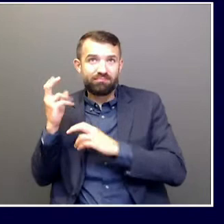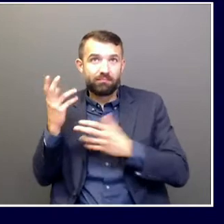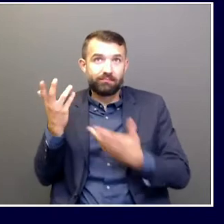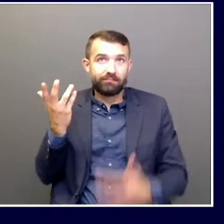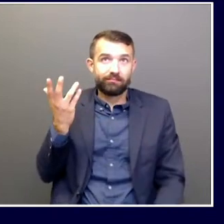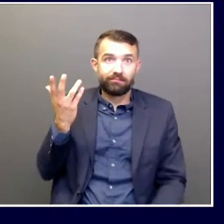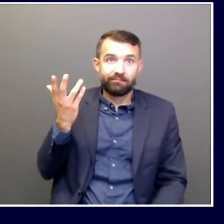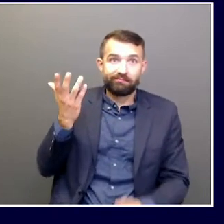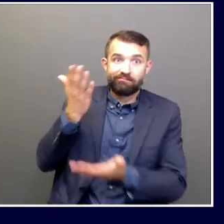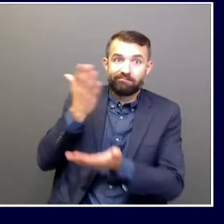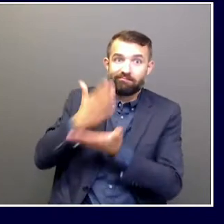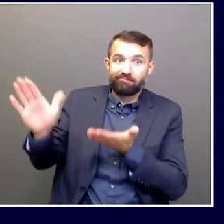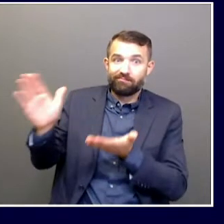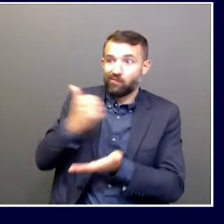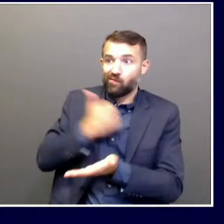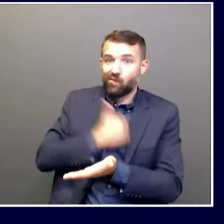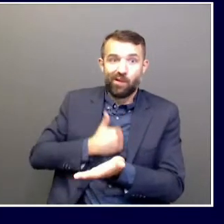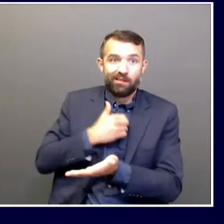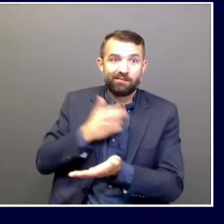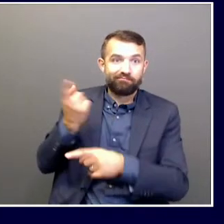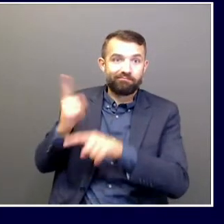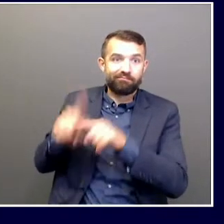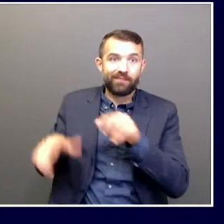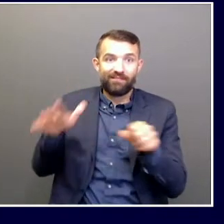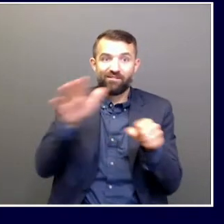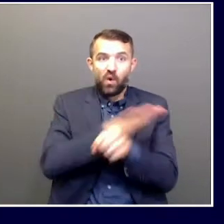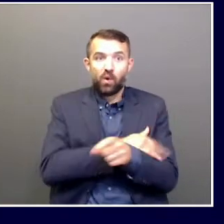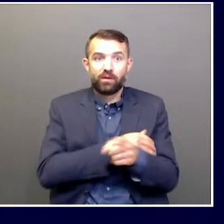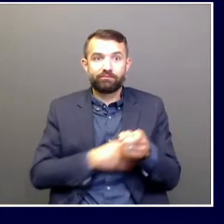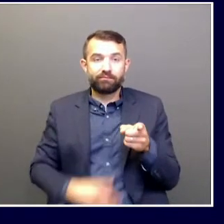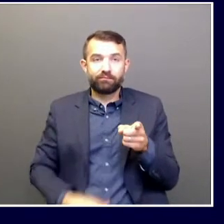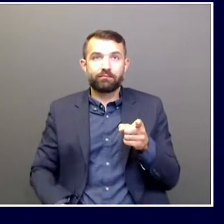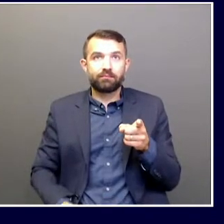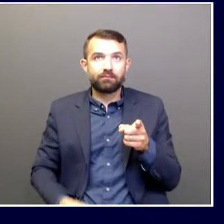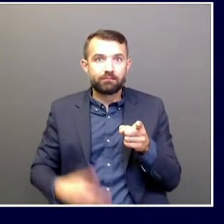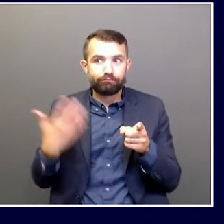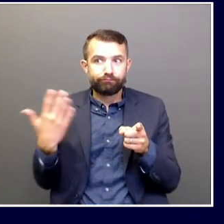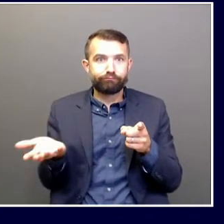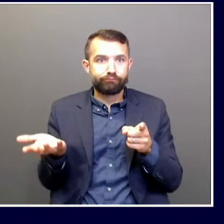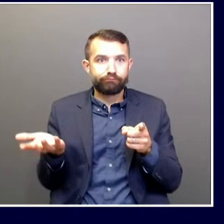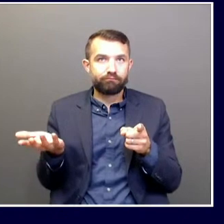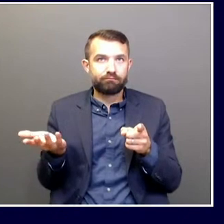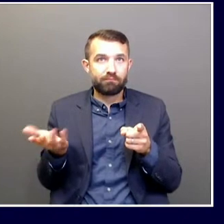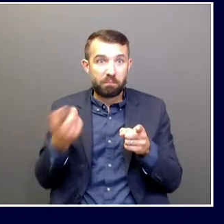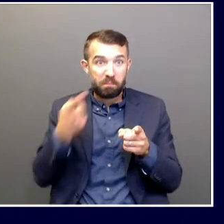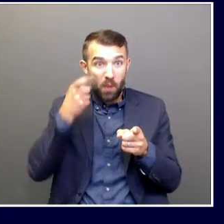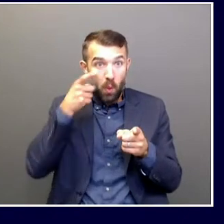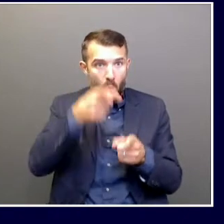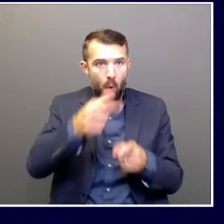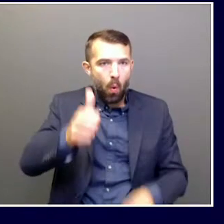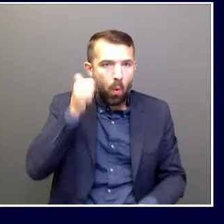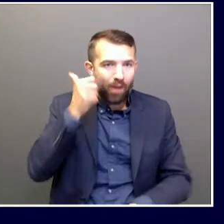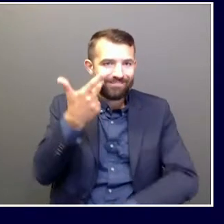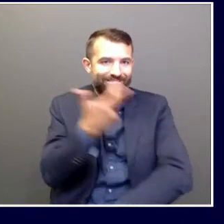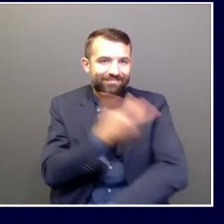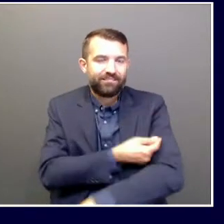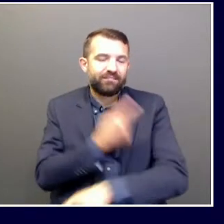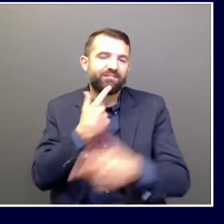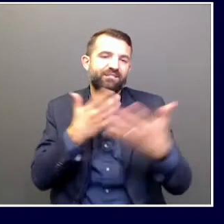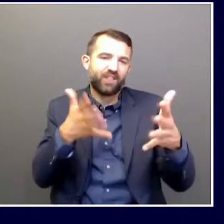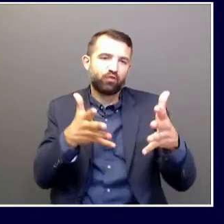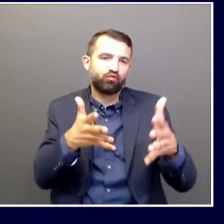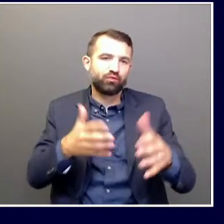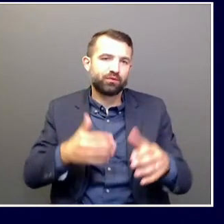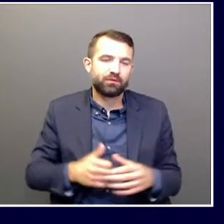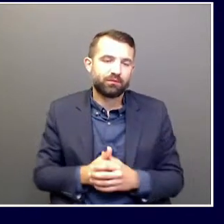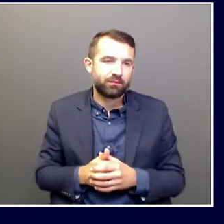may well end up in the ICU, like 80-something people today who are in the ICU in critical care.